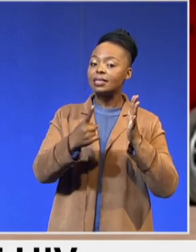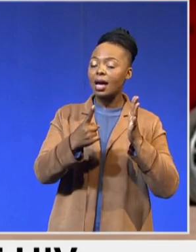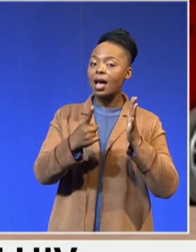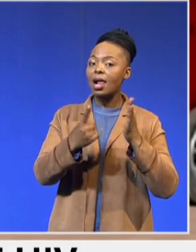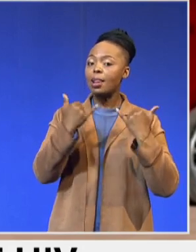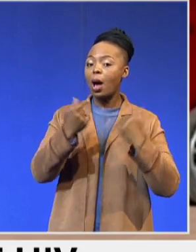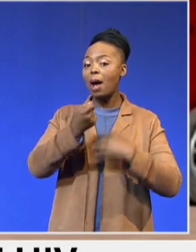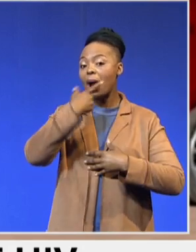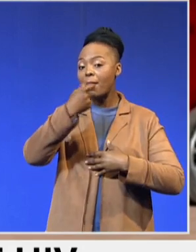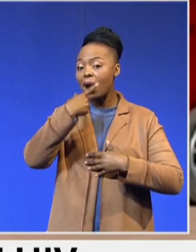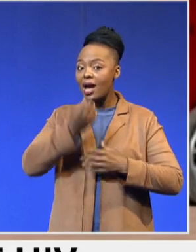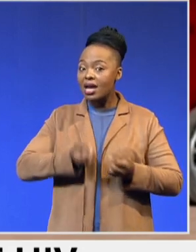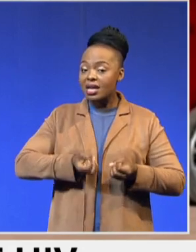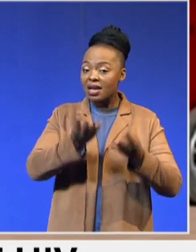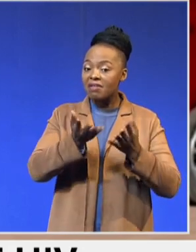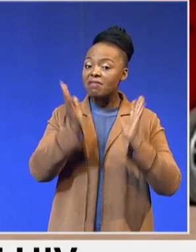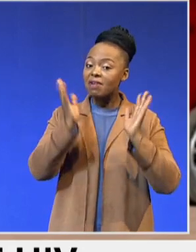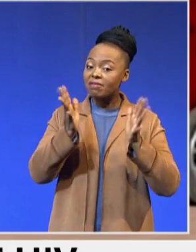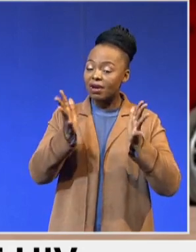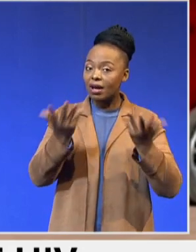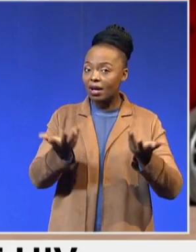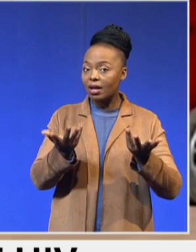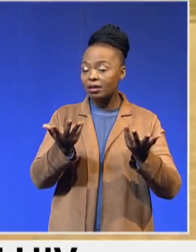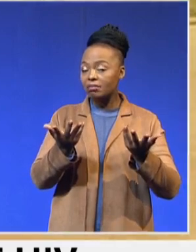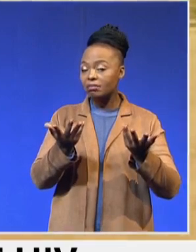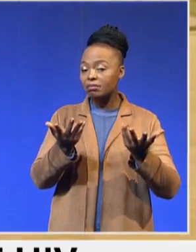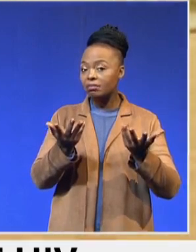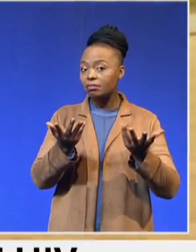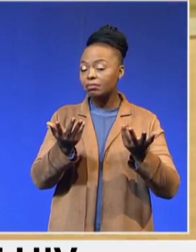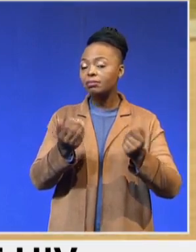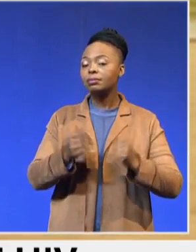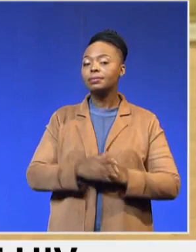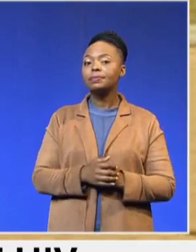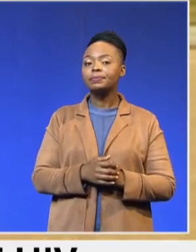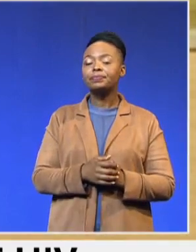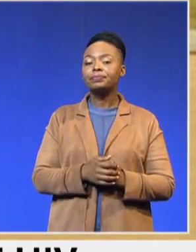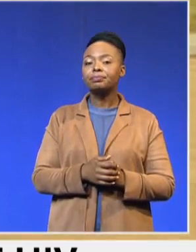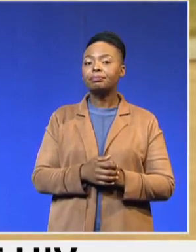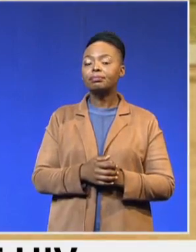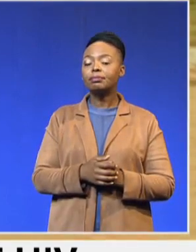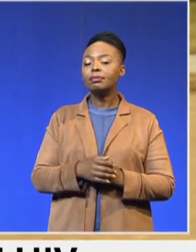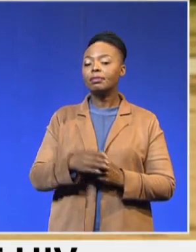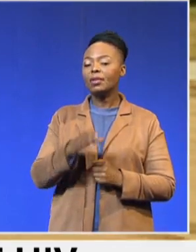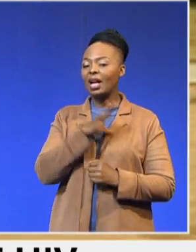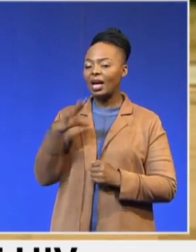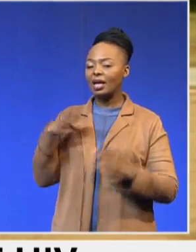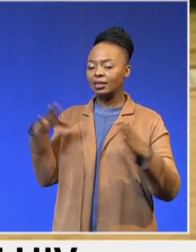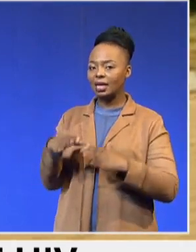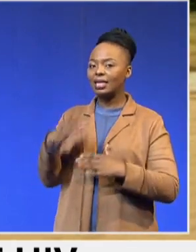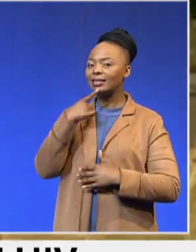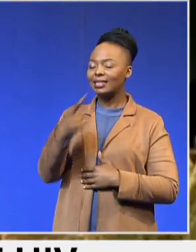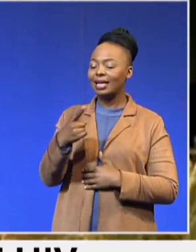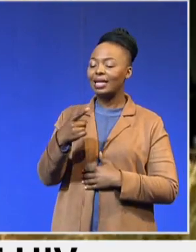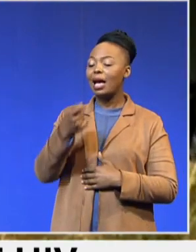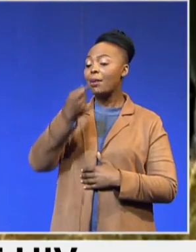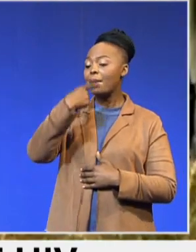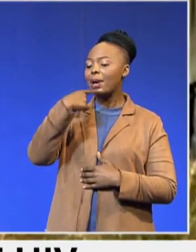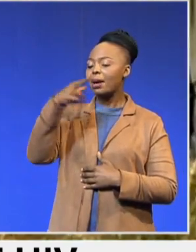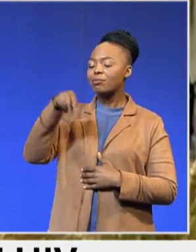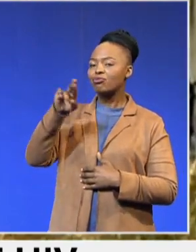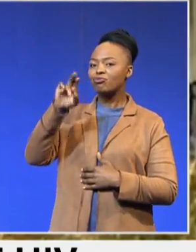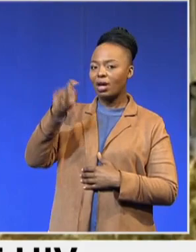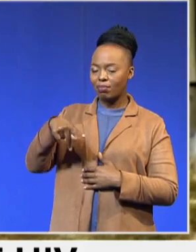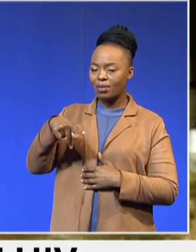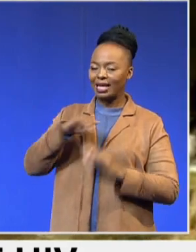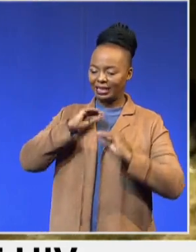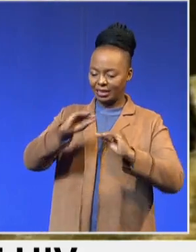offered an option to take PrEP? The council added that PrEP education should be taken to the communities